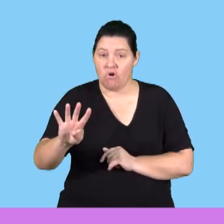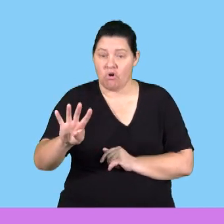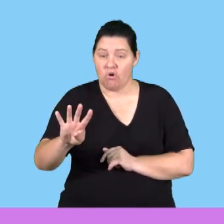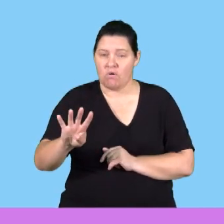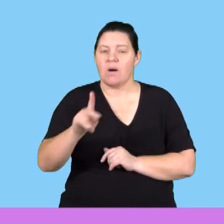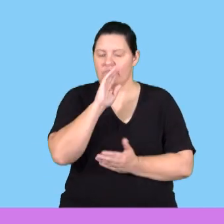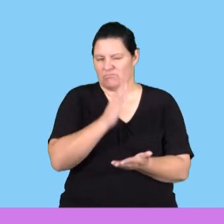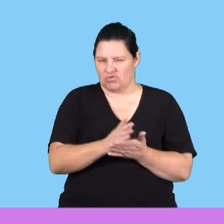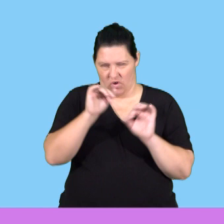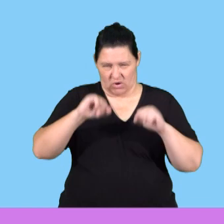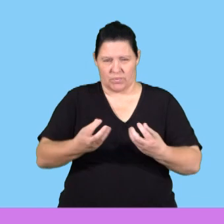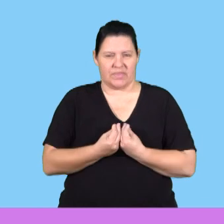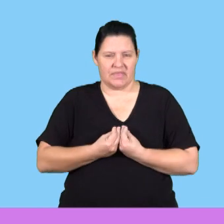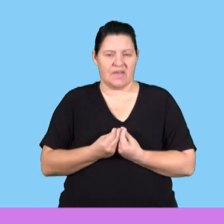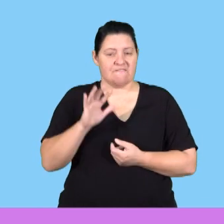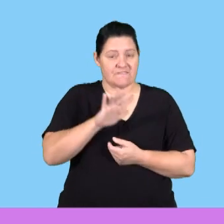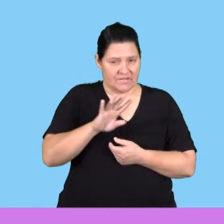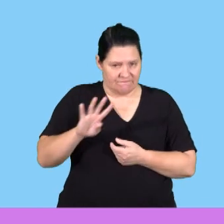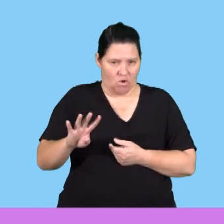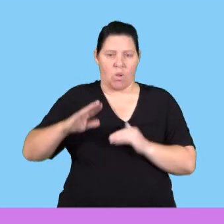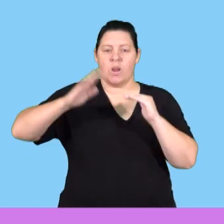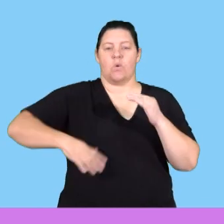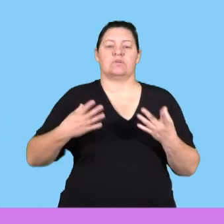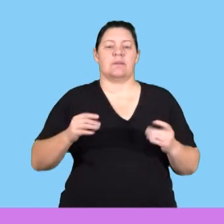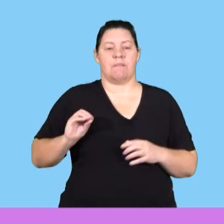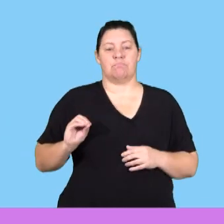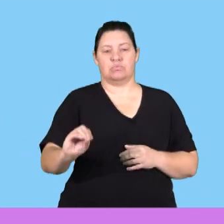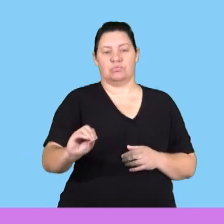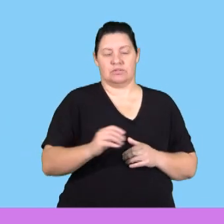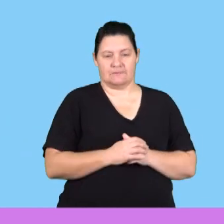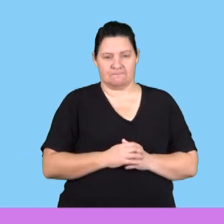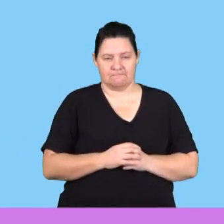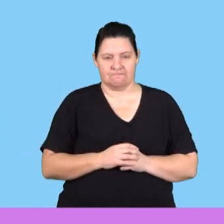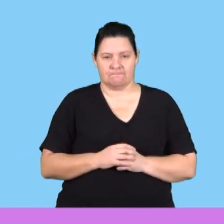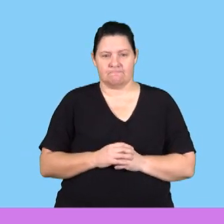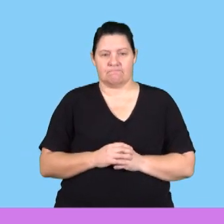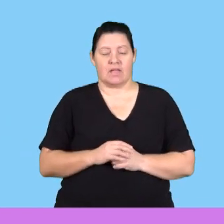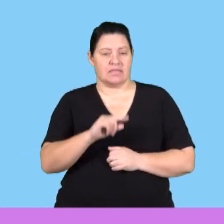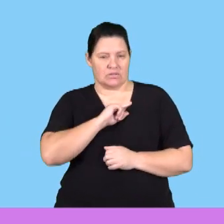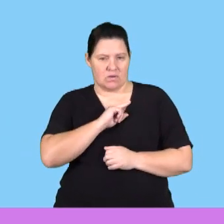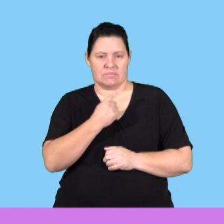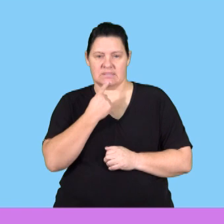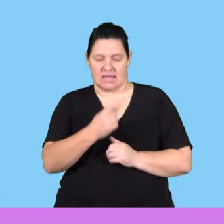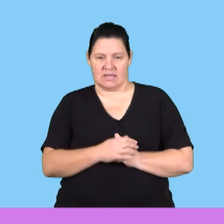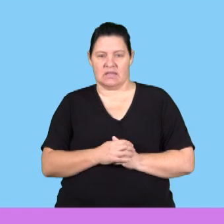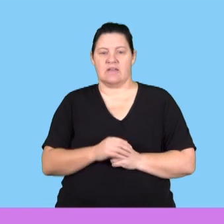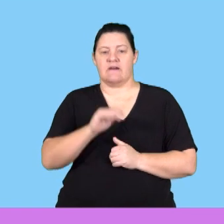92, 54. I'm sure you'll agree with me that 54 is the lowest value here. So therefore, I'm going to